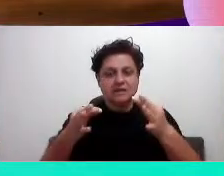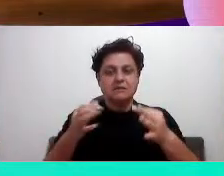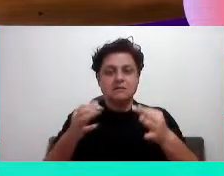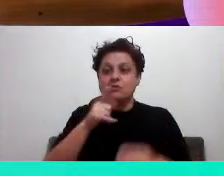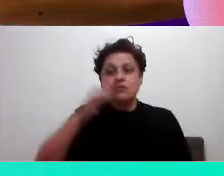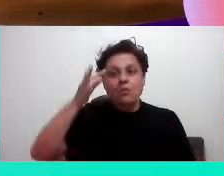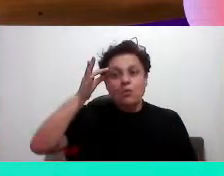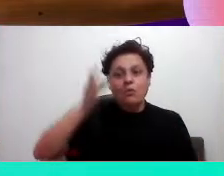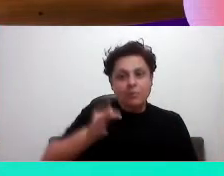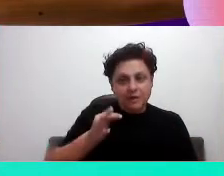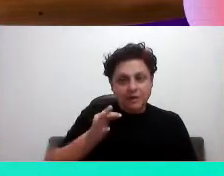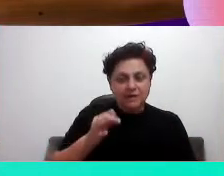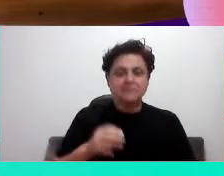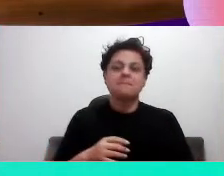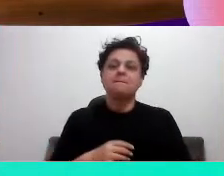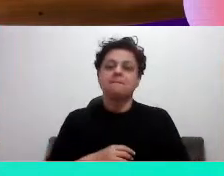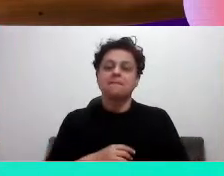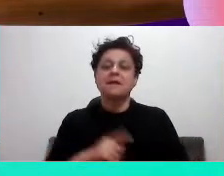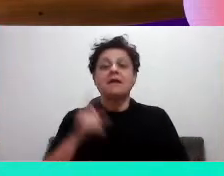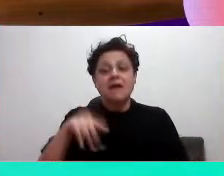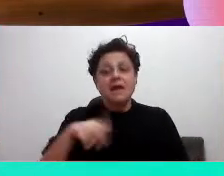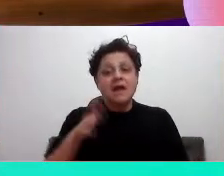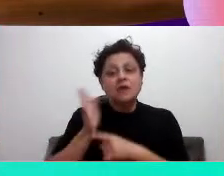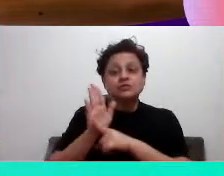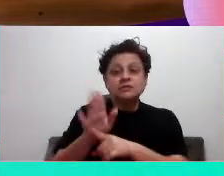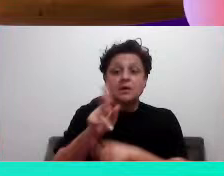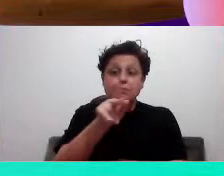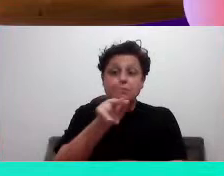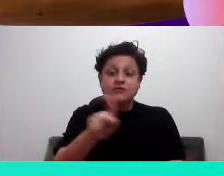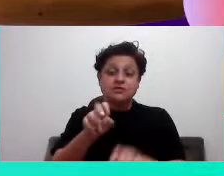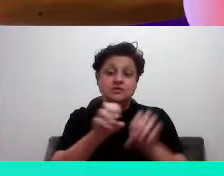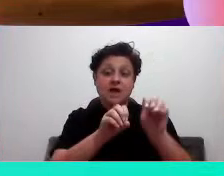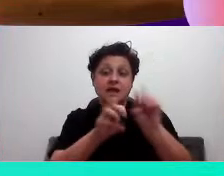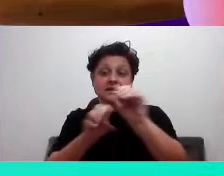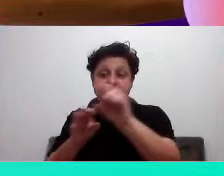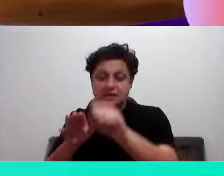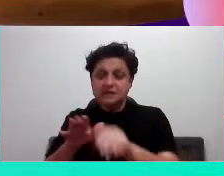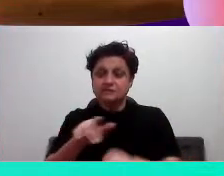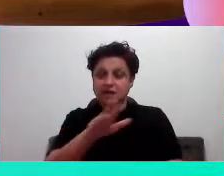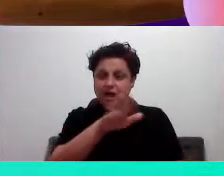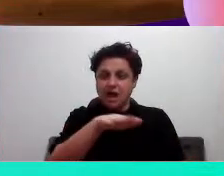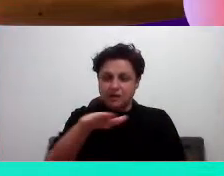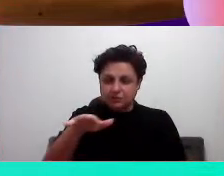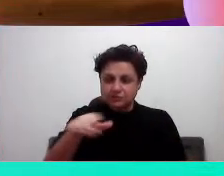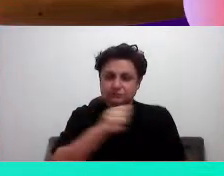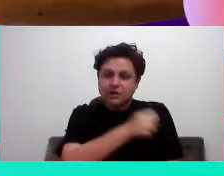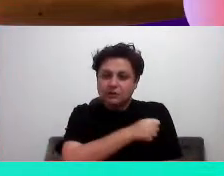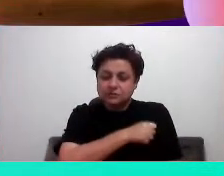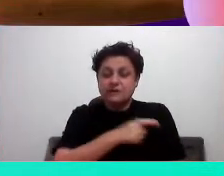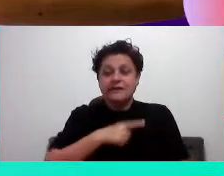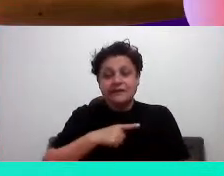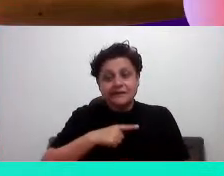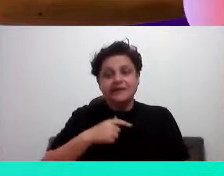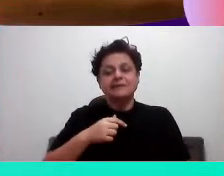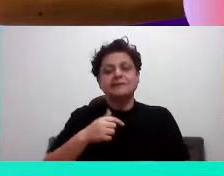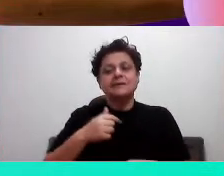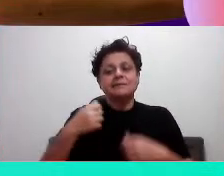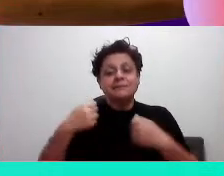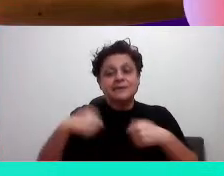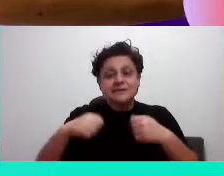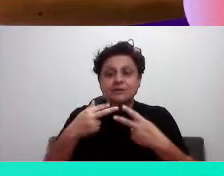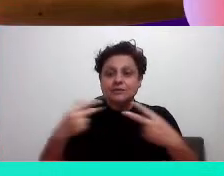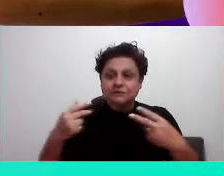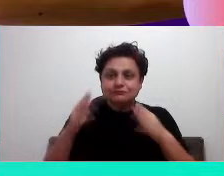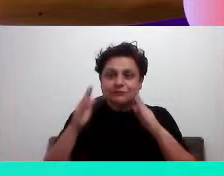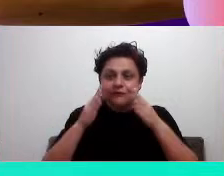teachers teach students with special educational needs. As a result, the British Council commissioned research on how